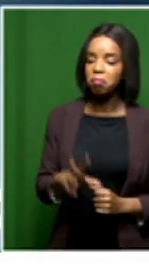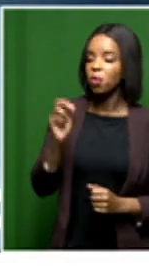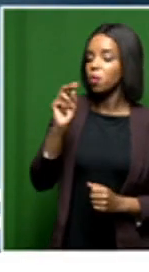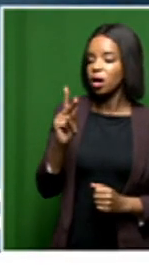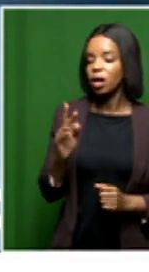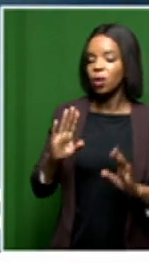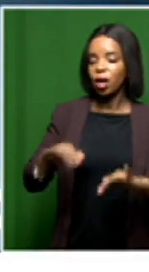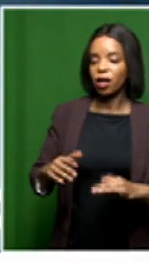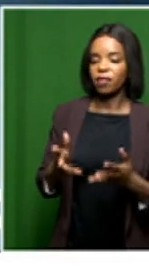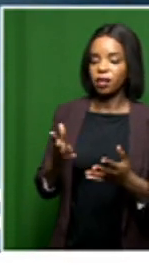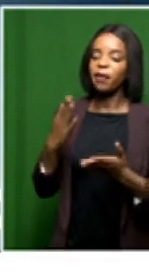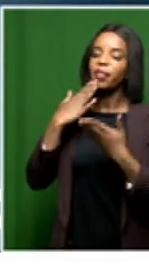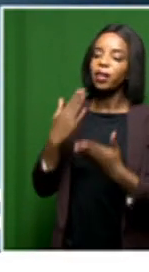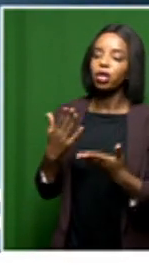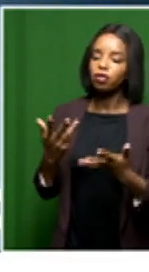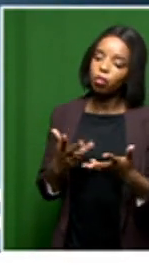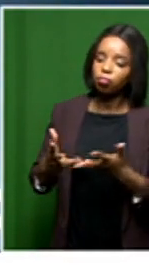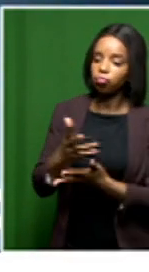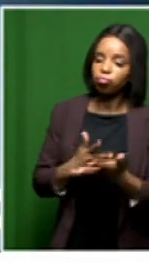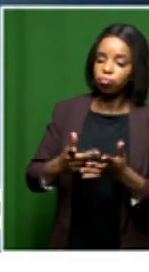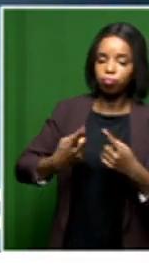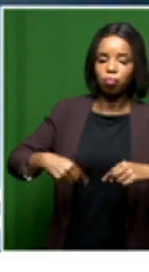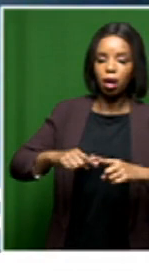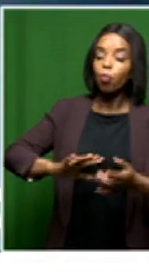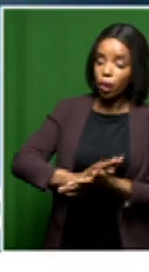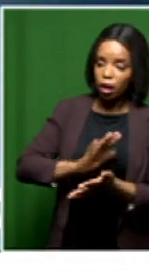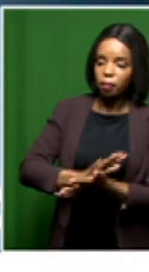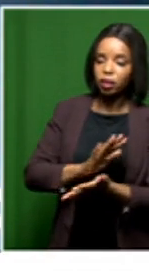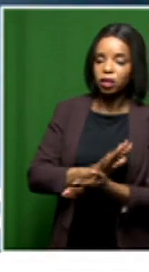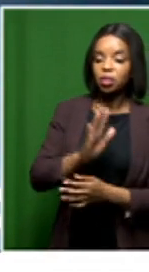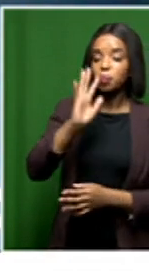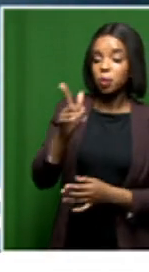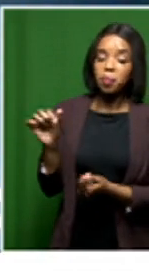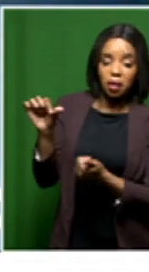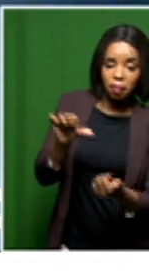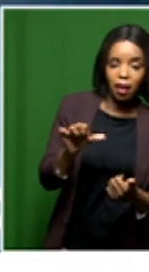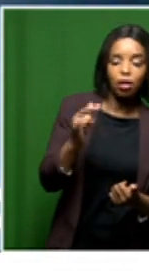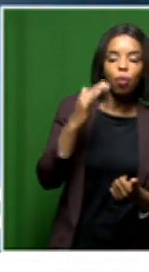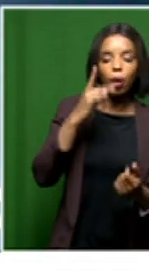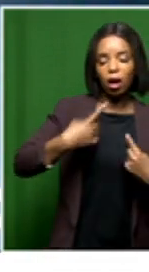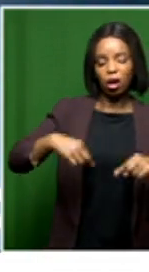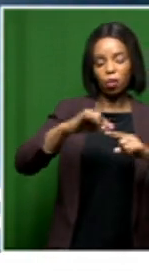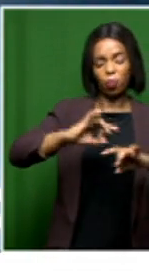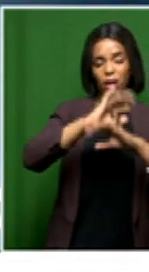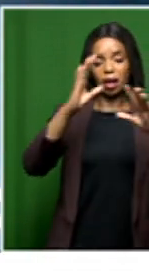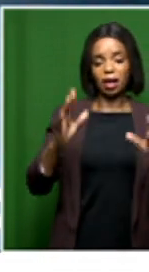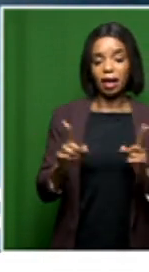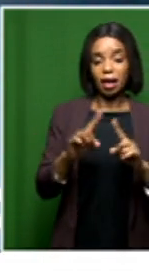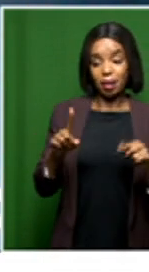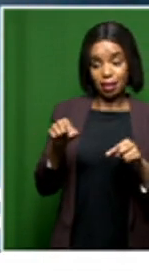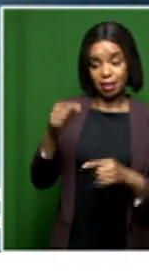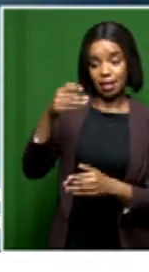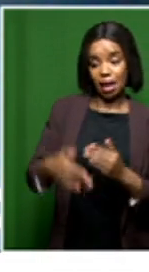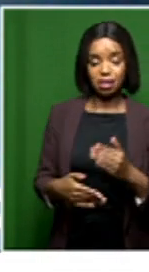there. Monde, thank you for talking to us. We really do appreciate it. And we will get you back once we get a little bit more clarity on all of this. But this is not going